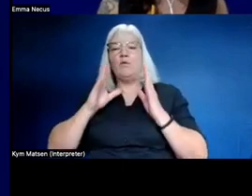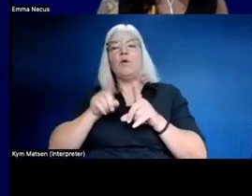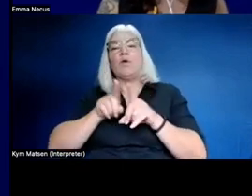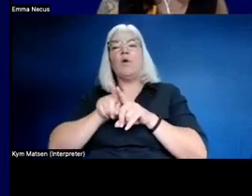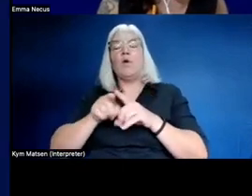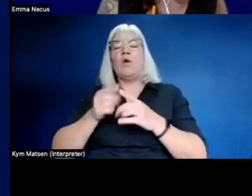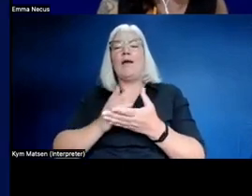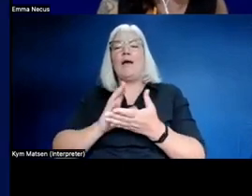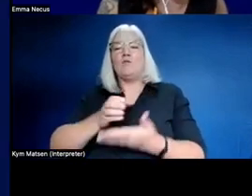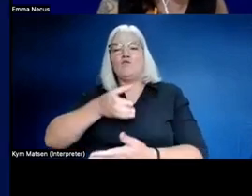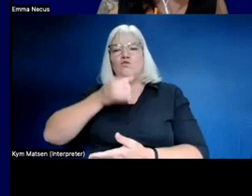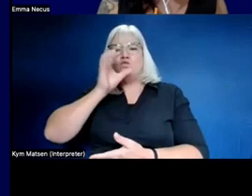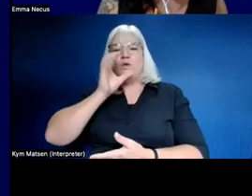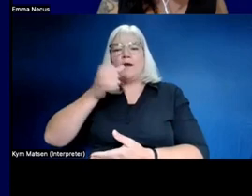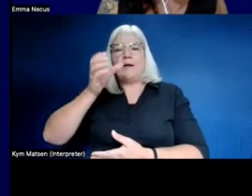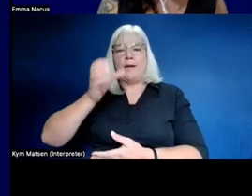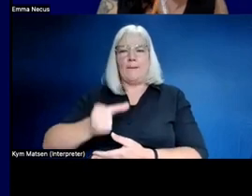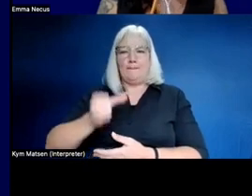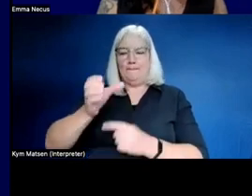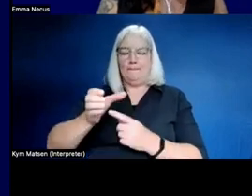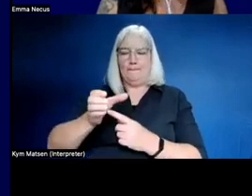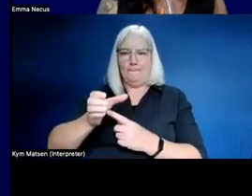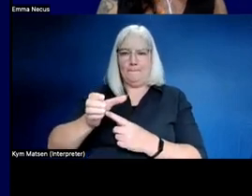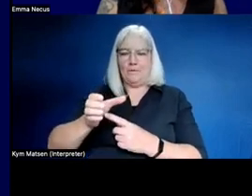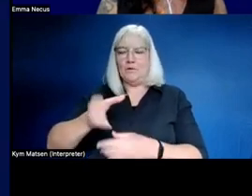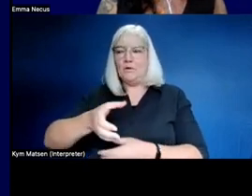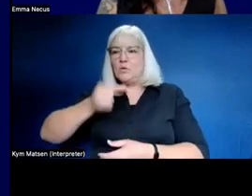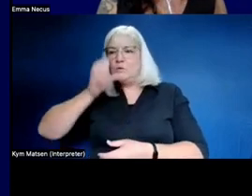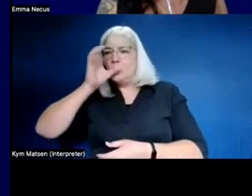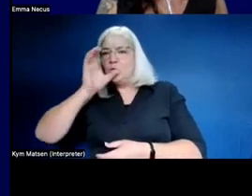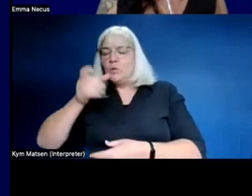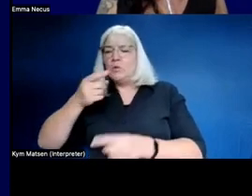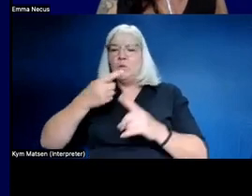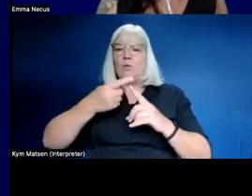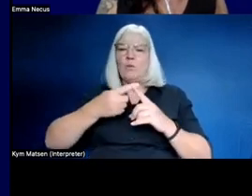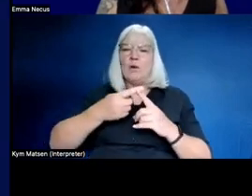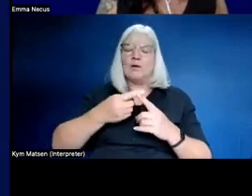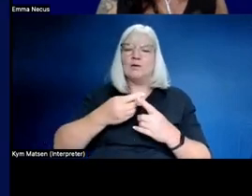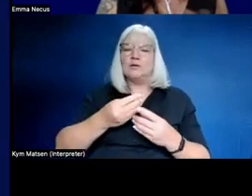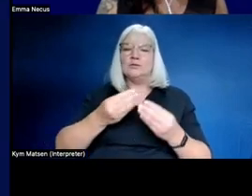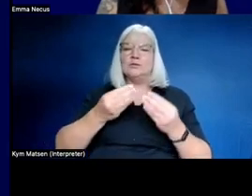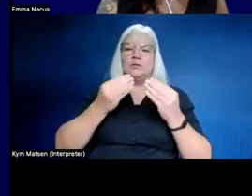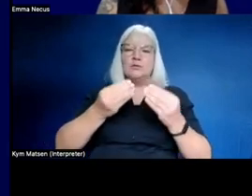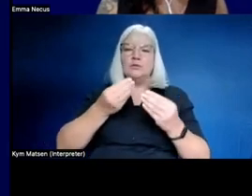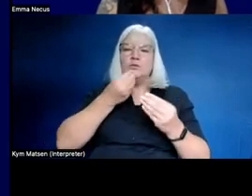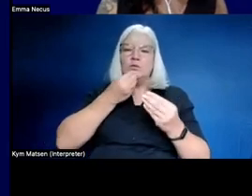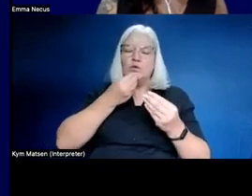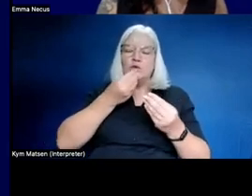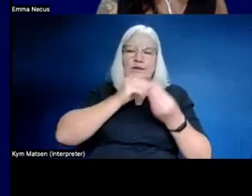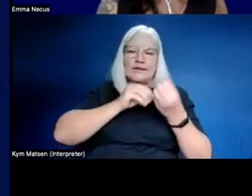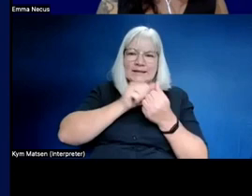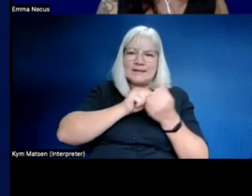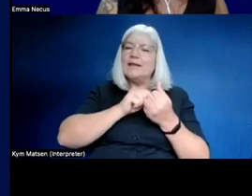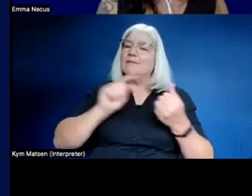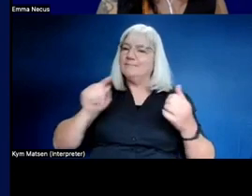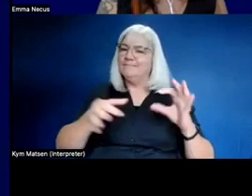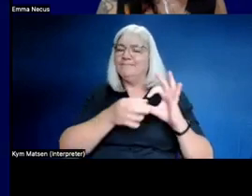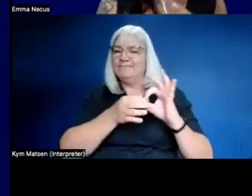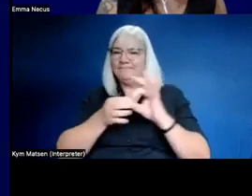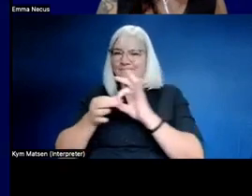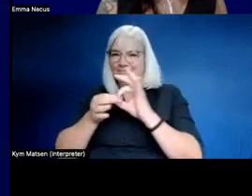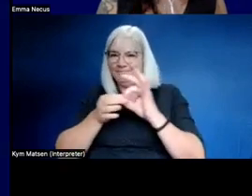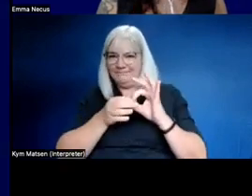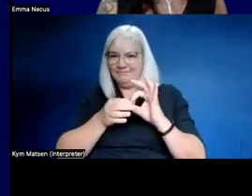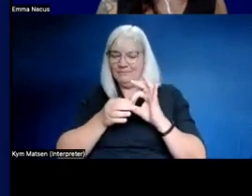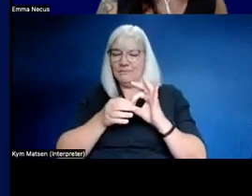cup drinking and managing solid foods go hand in hand. We're going to pace and portion food to reduce overstuffing and